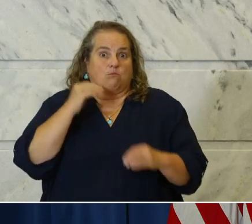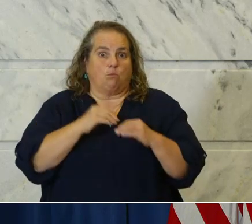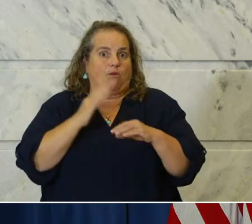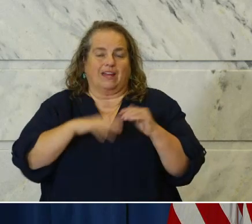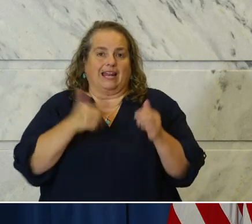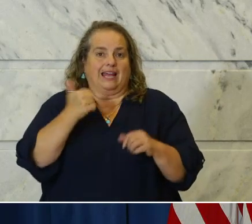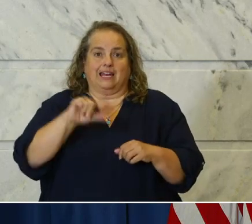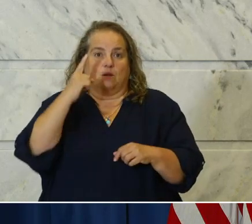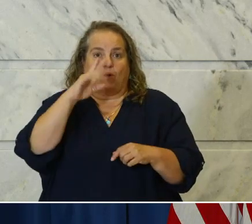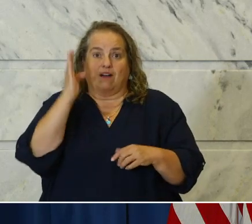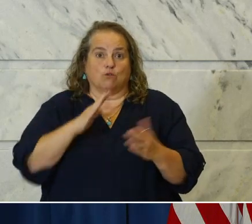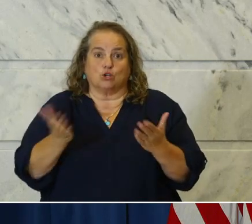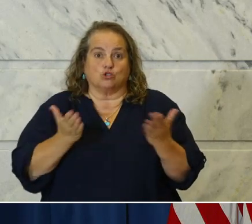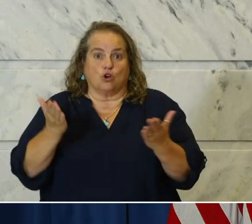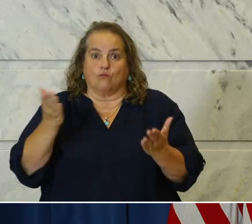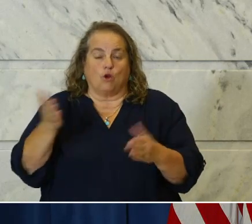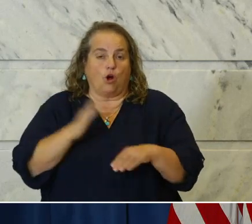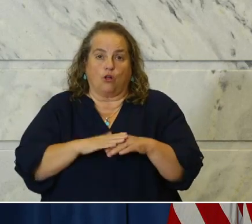could compare